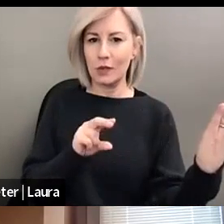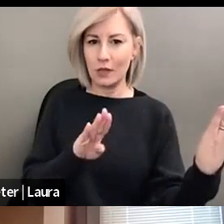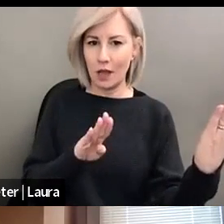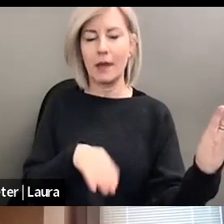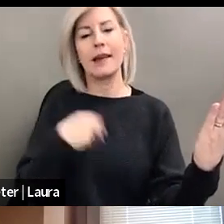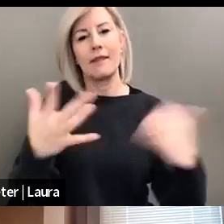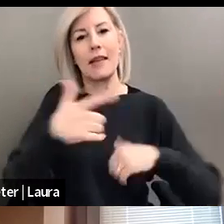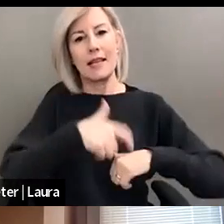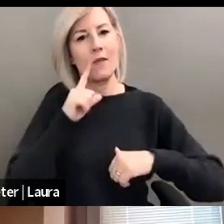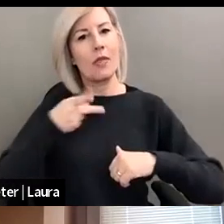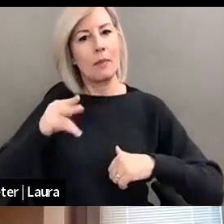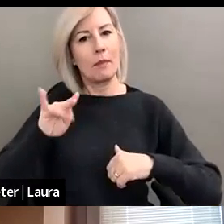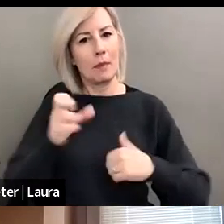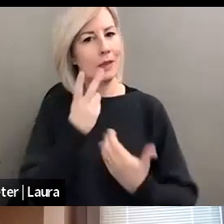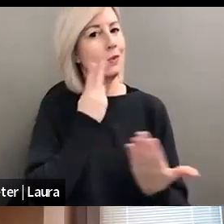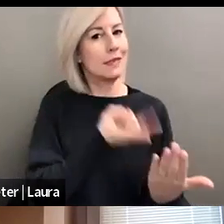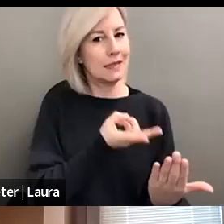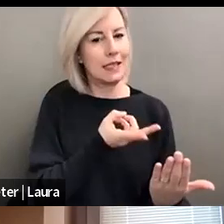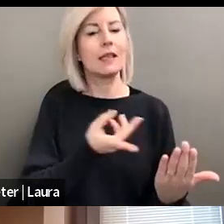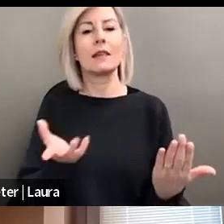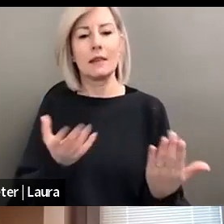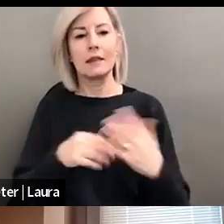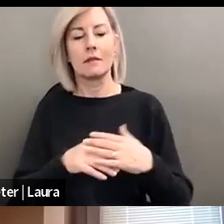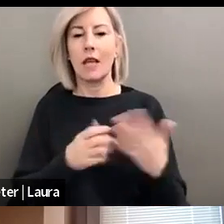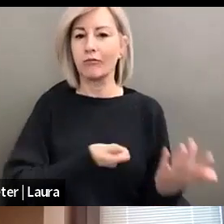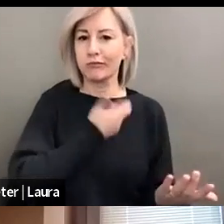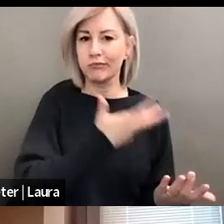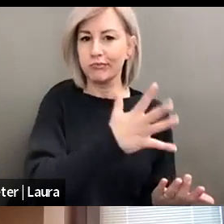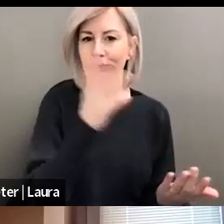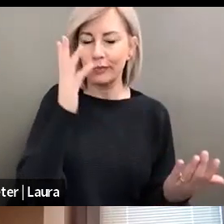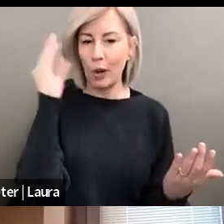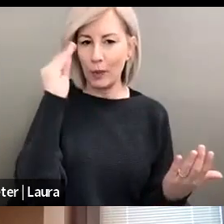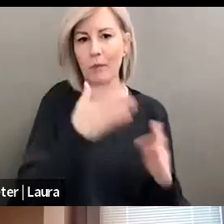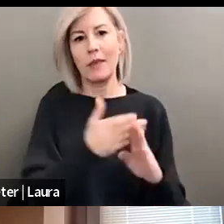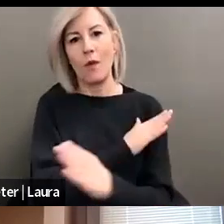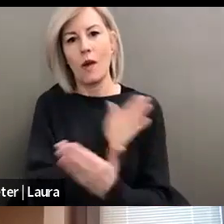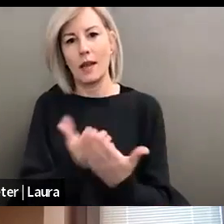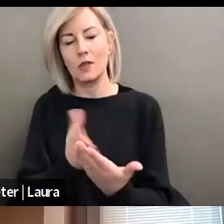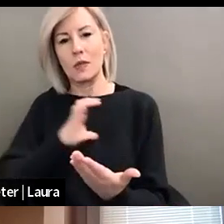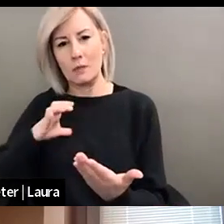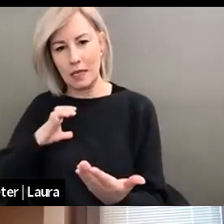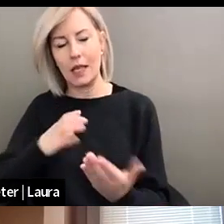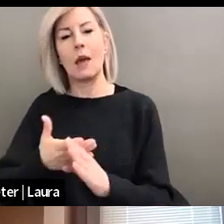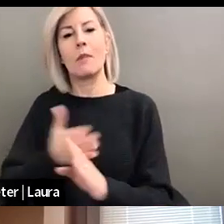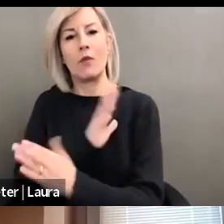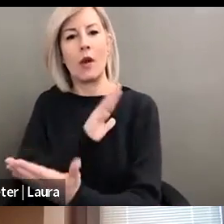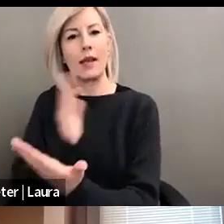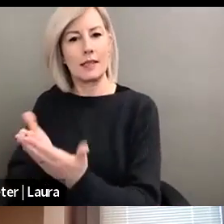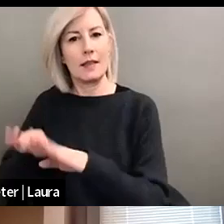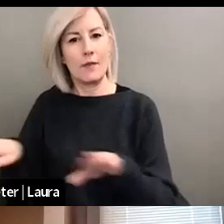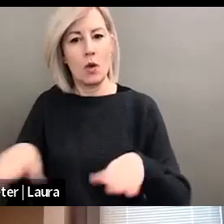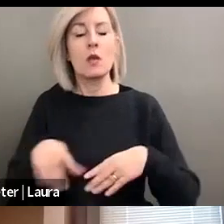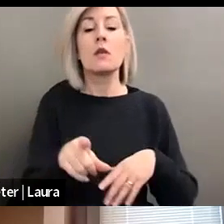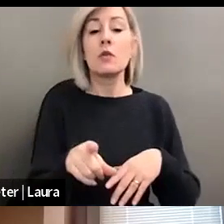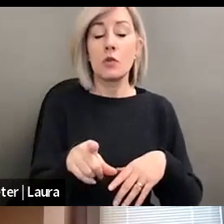giving time for the public to see that and voice their opinion on it before it gets to a committee, and then before it gets. So